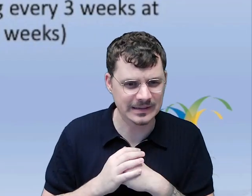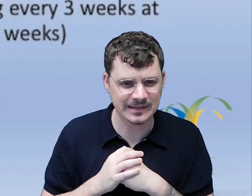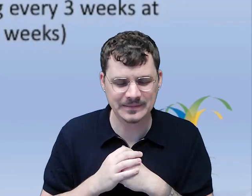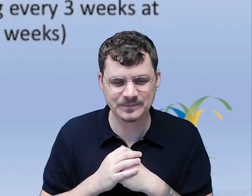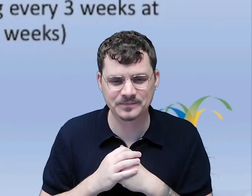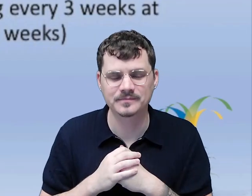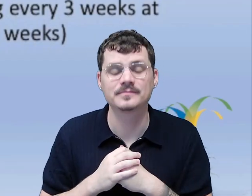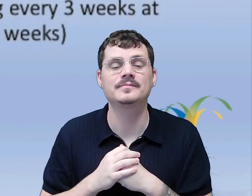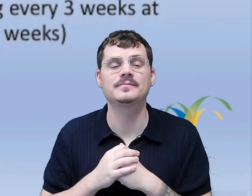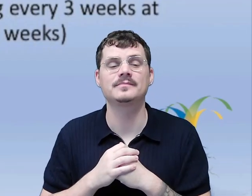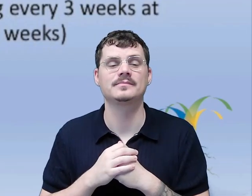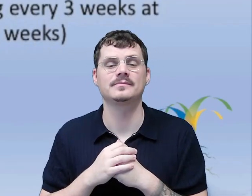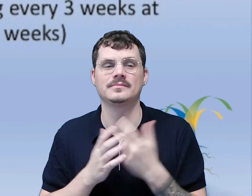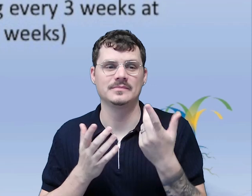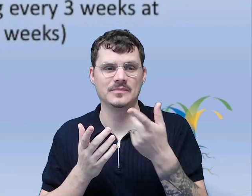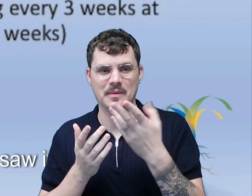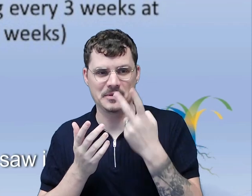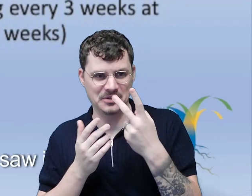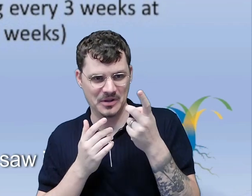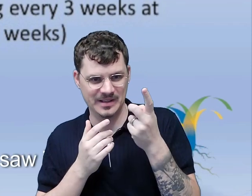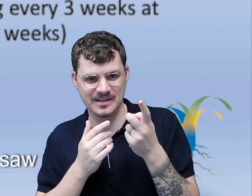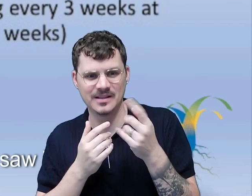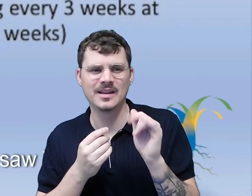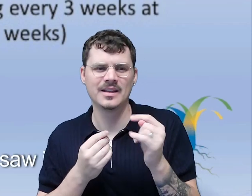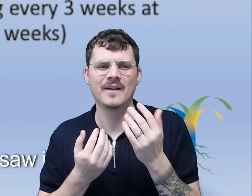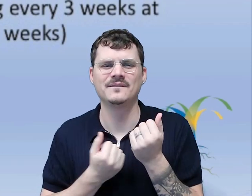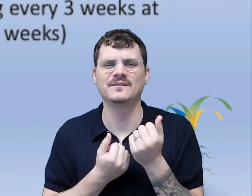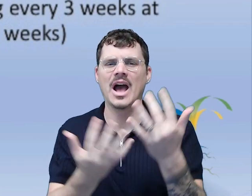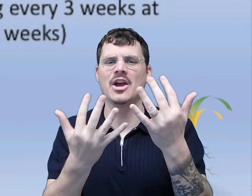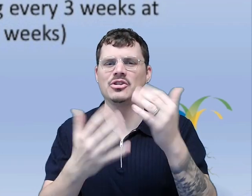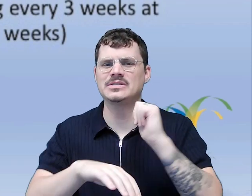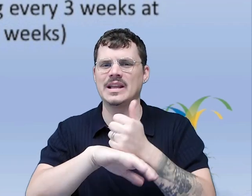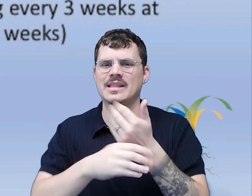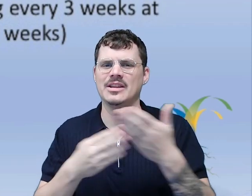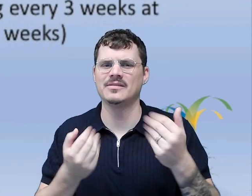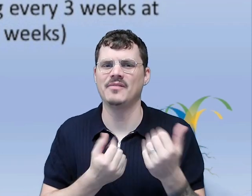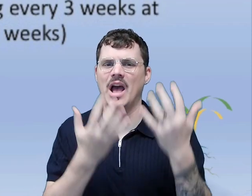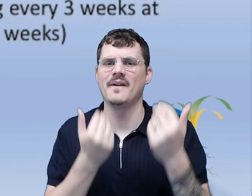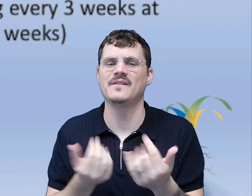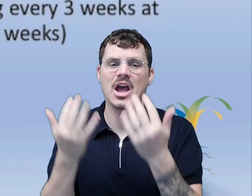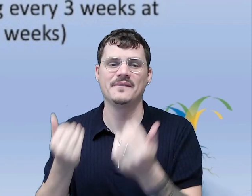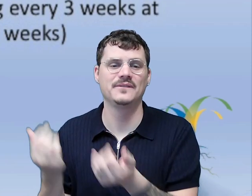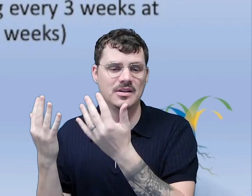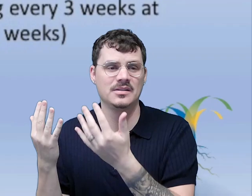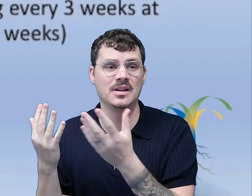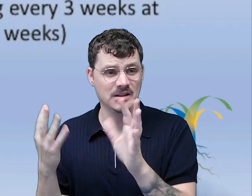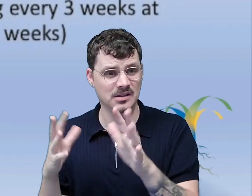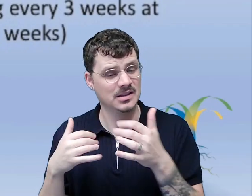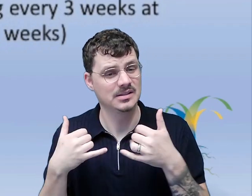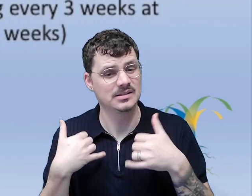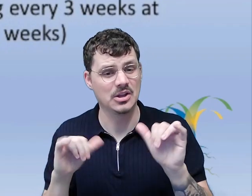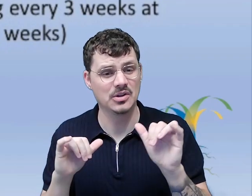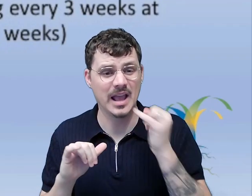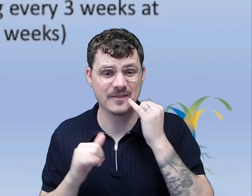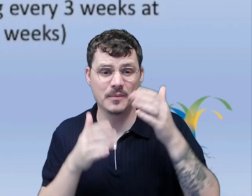minute. It was, because it's on here, you already saw it, fire setting. And